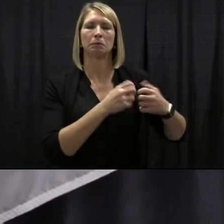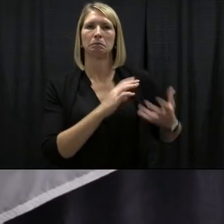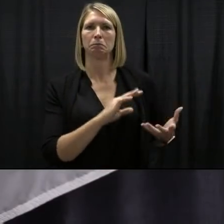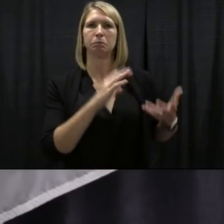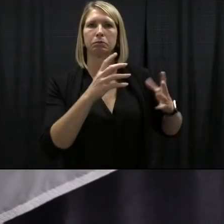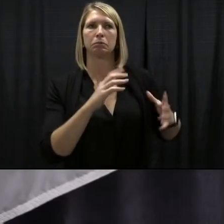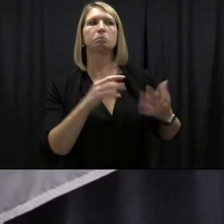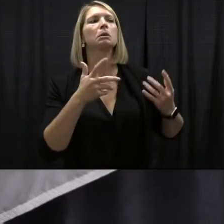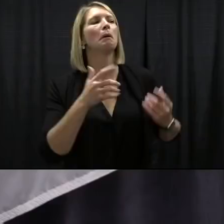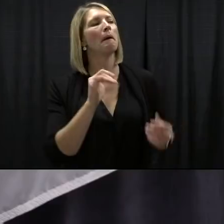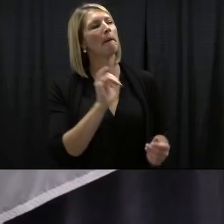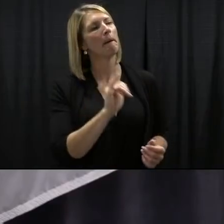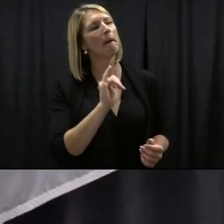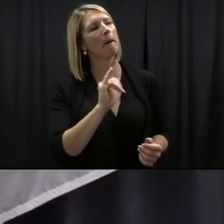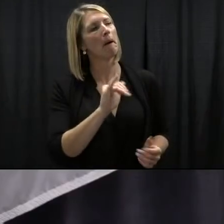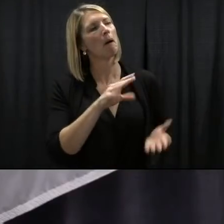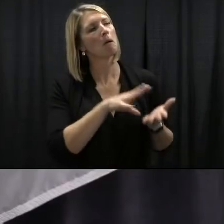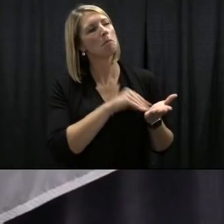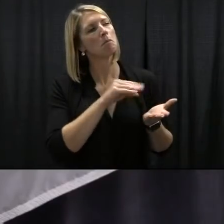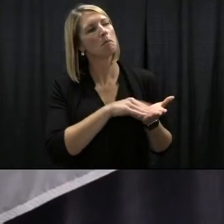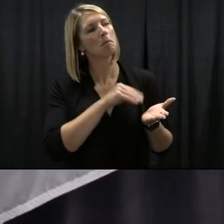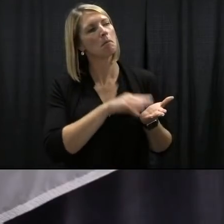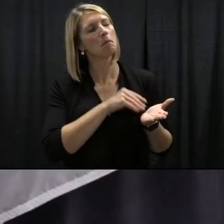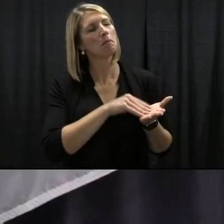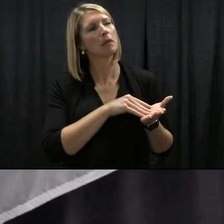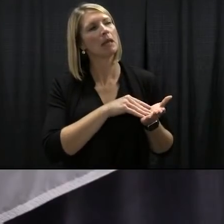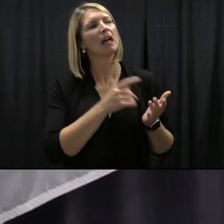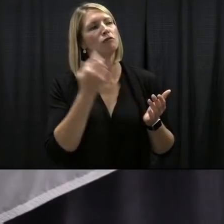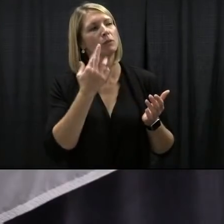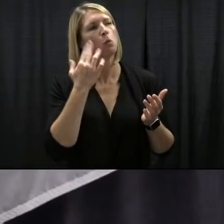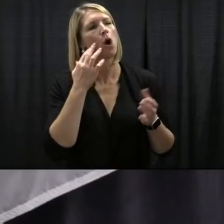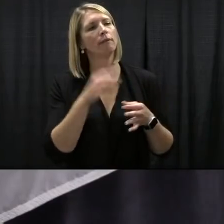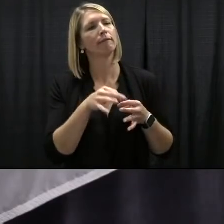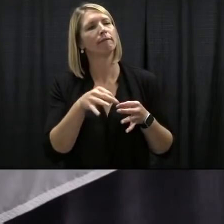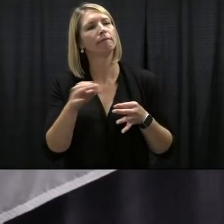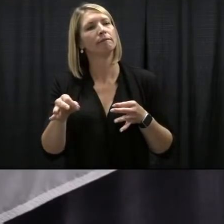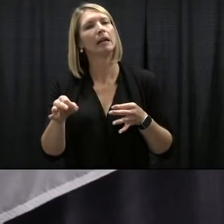that have existed elsewhere, and we want to make sure that we get it right.